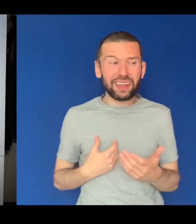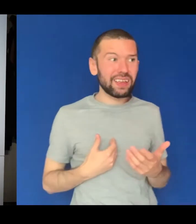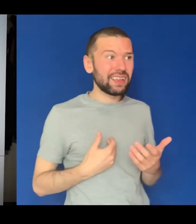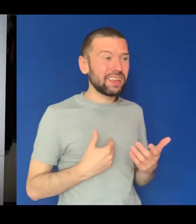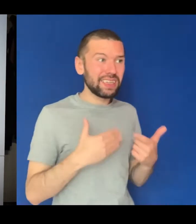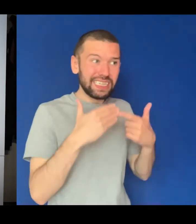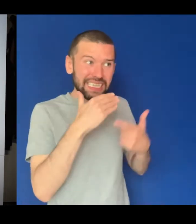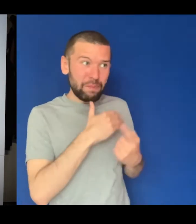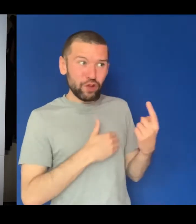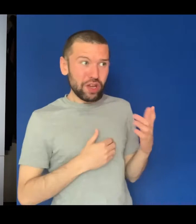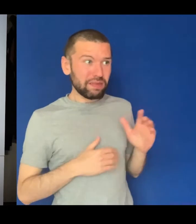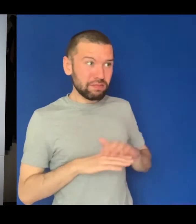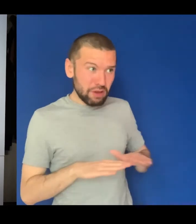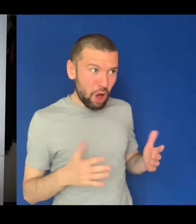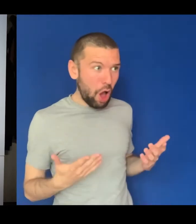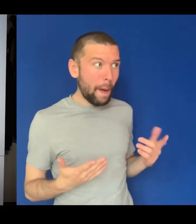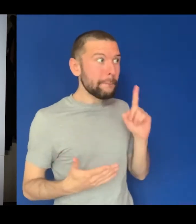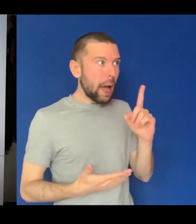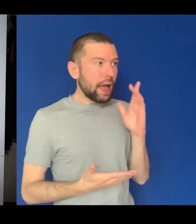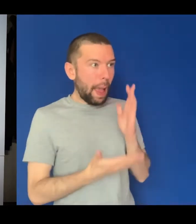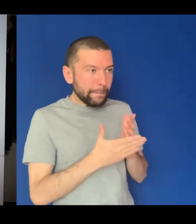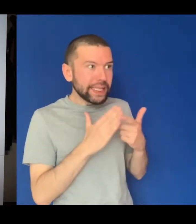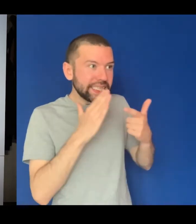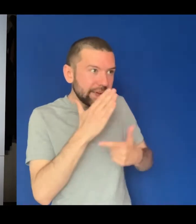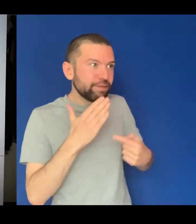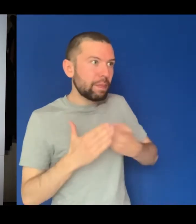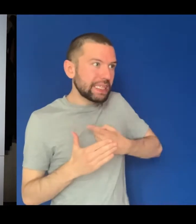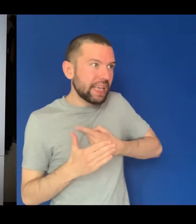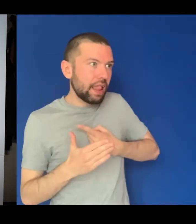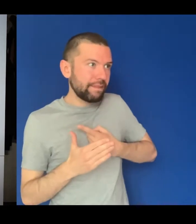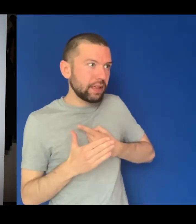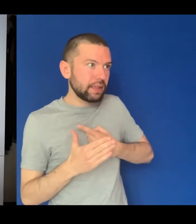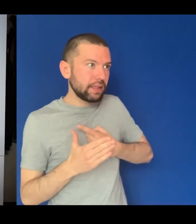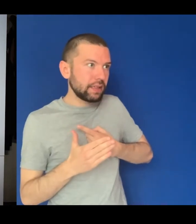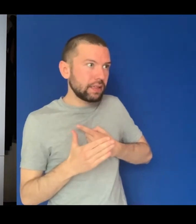It's not that deep for you, but it is that deep for me.